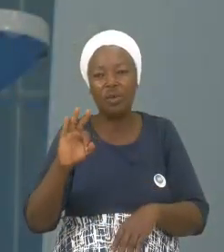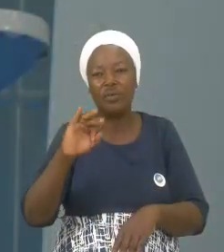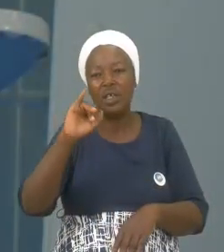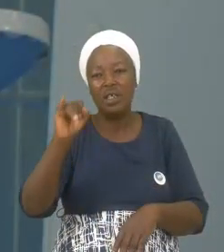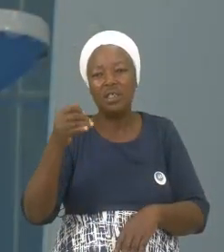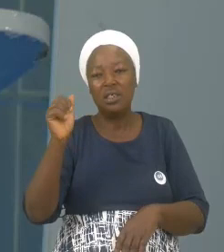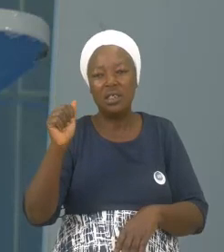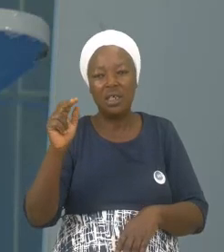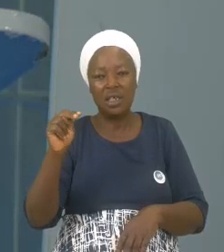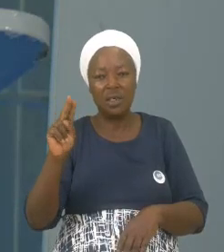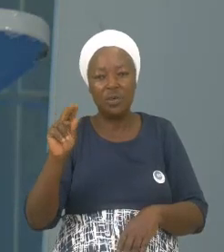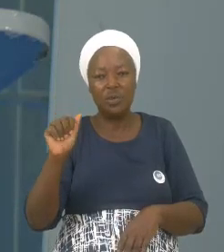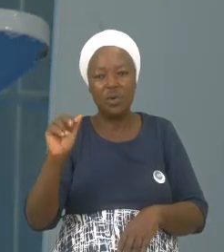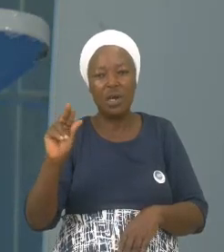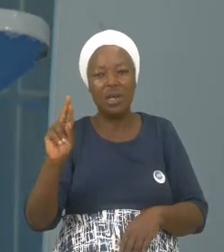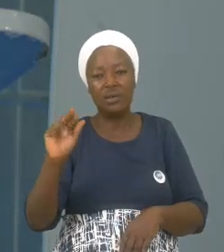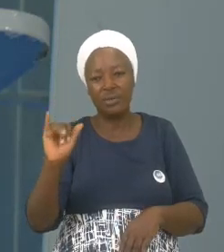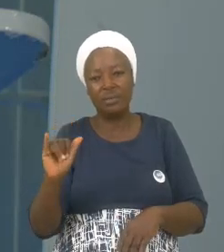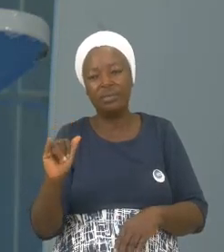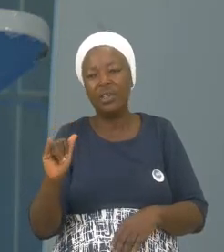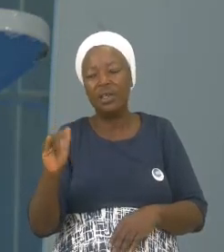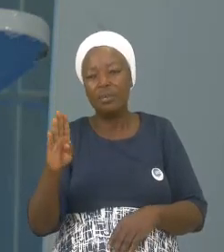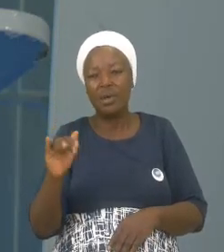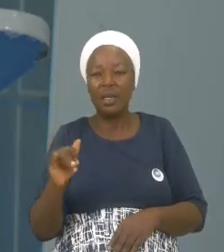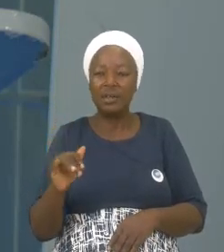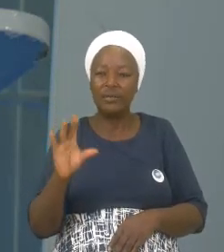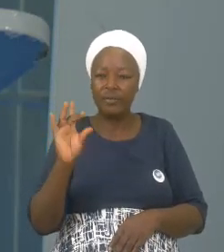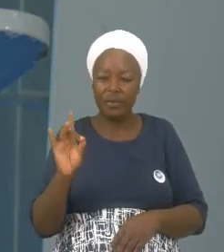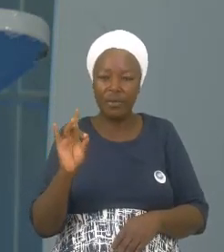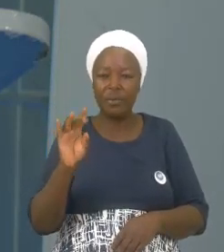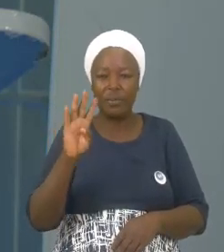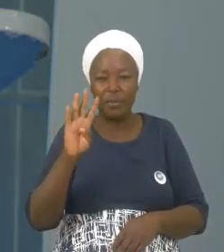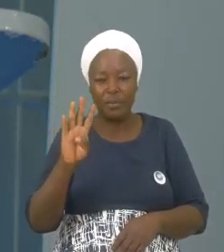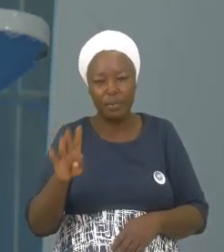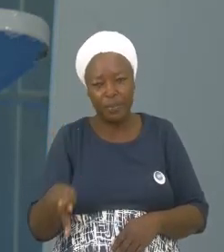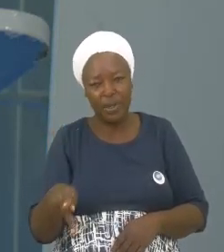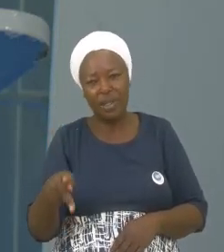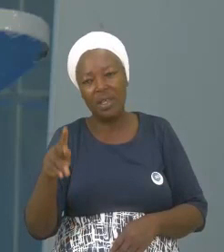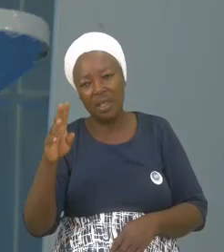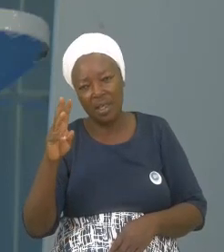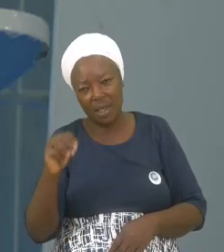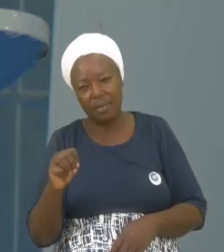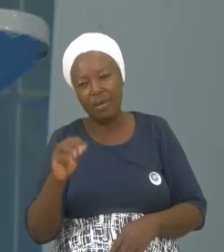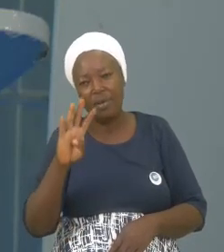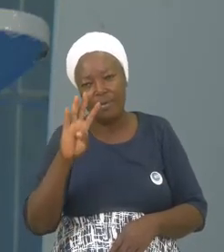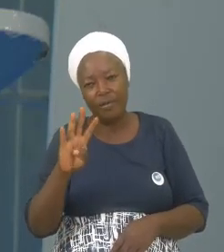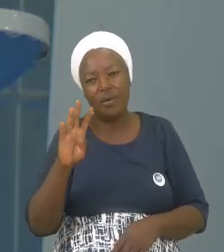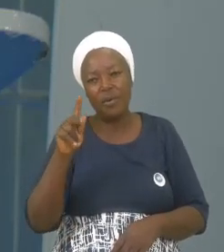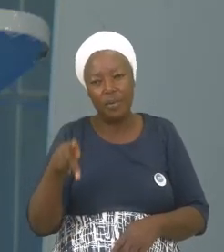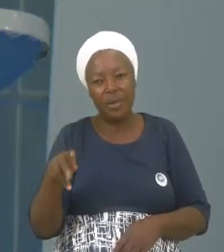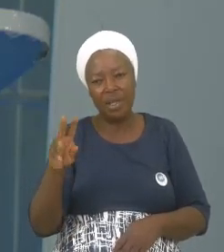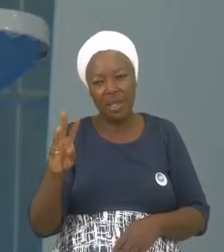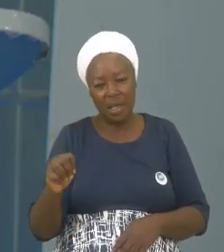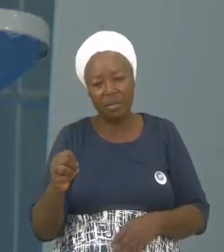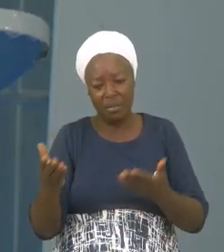p.m. in Ajibandele Campground here on this place. Then in all